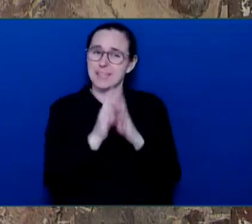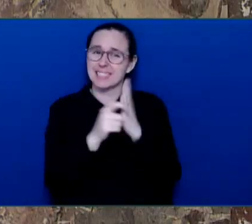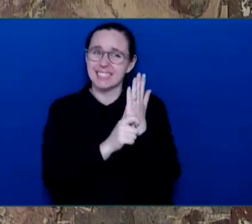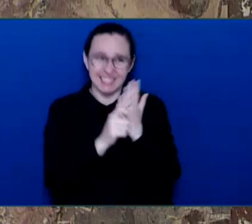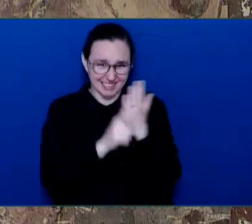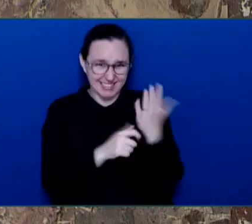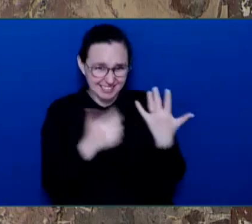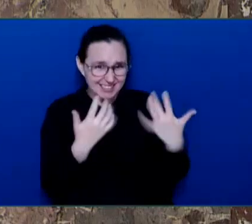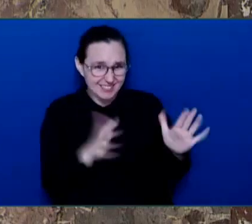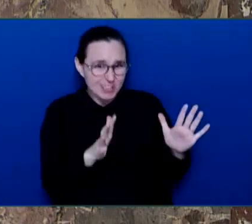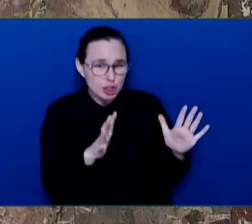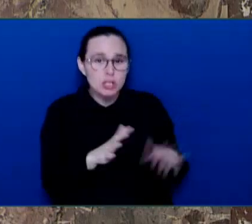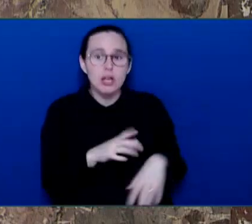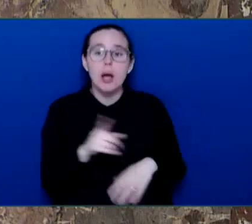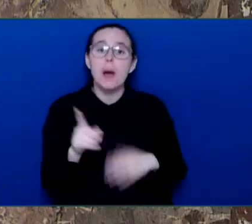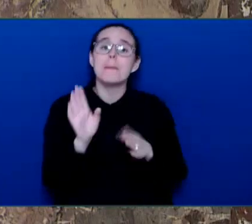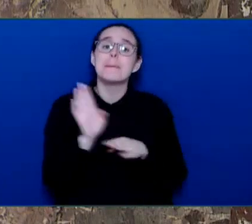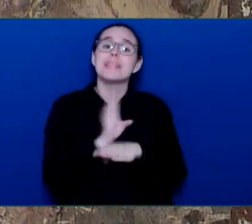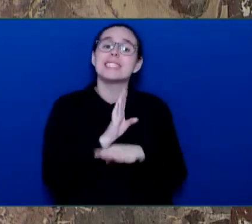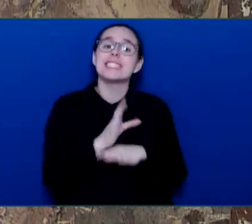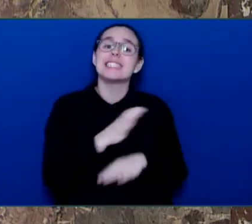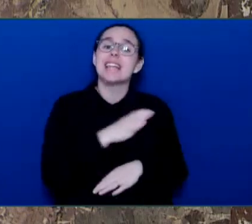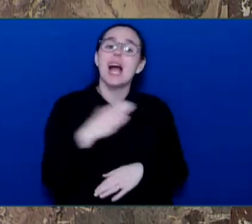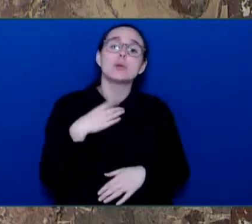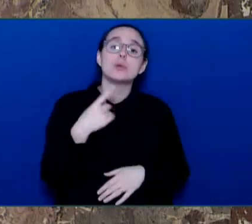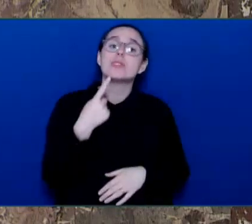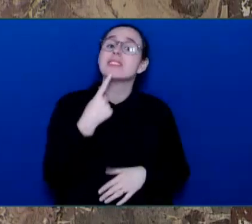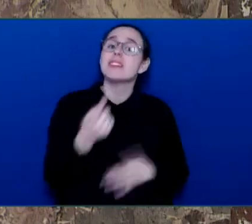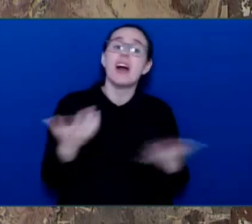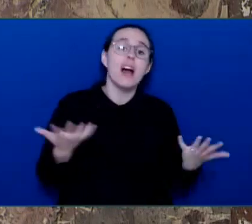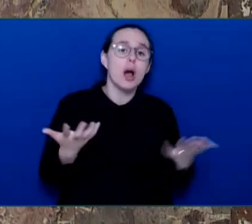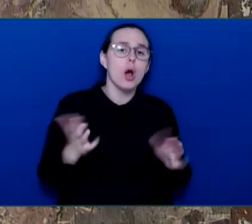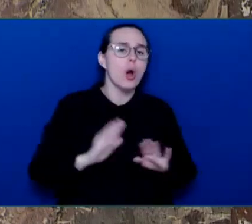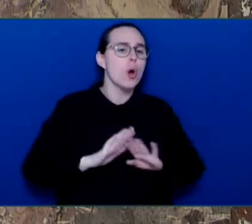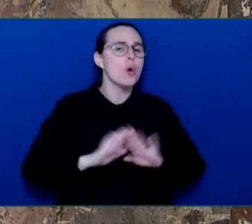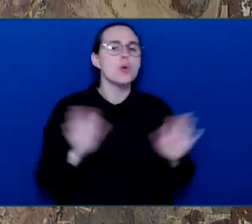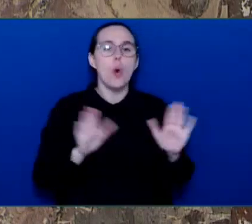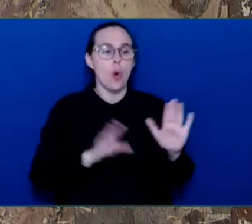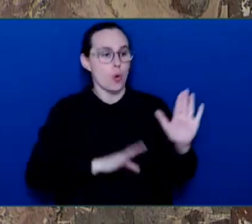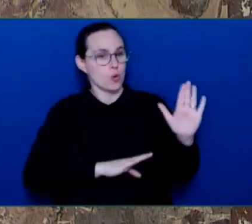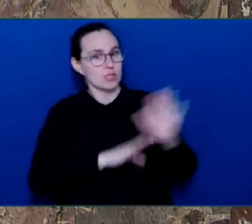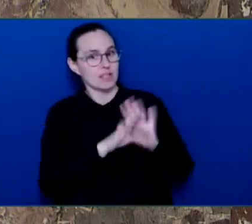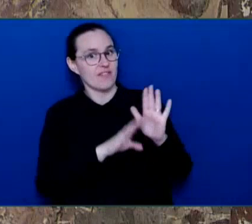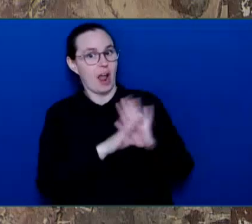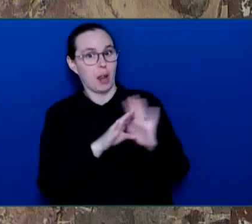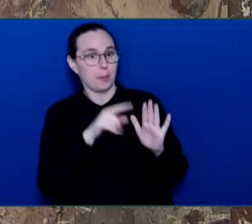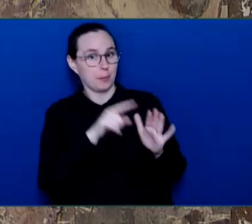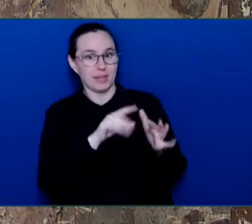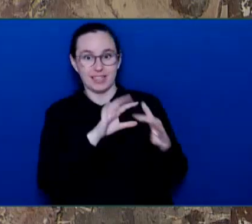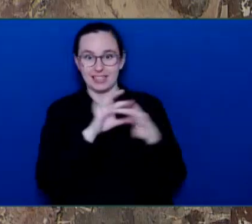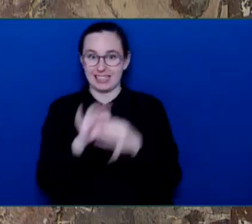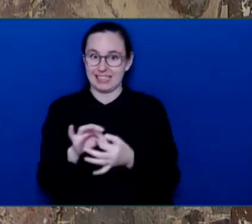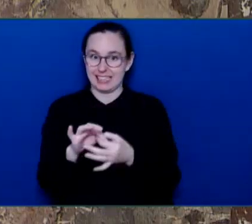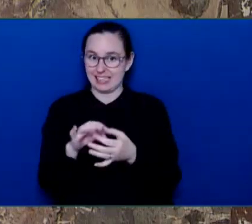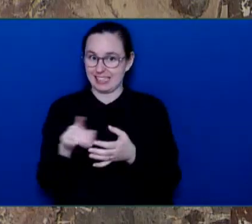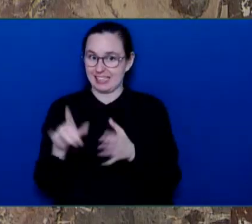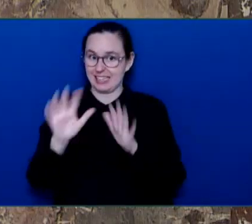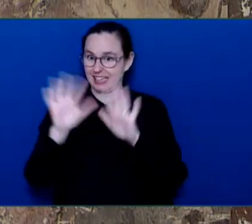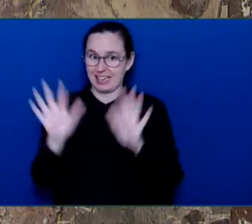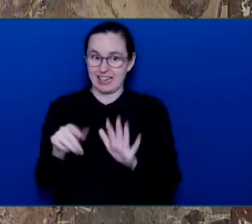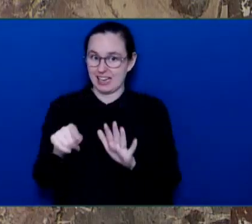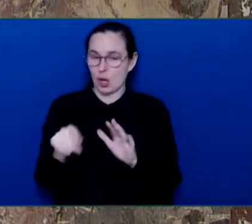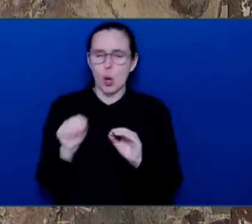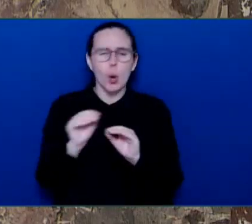no development in a clean economy and no economic development on clean energy and